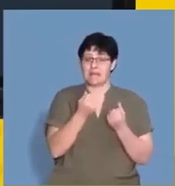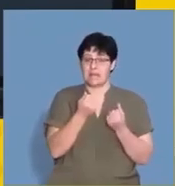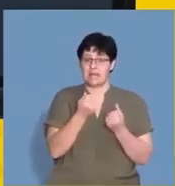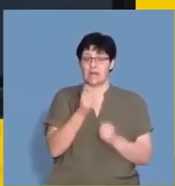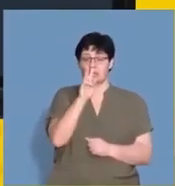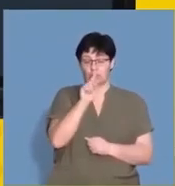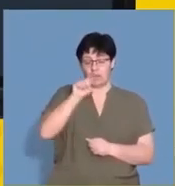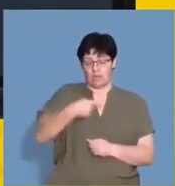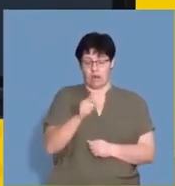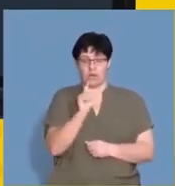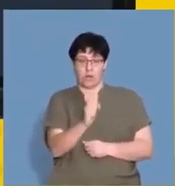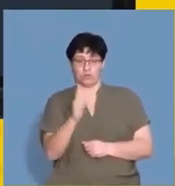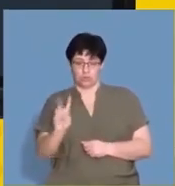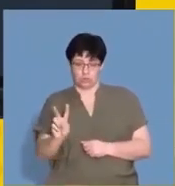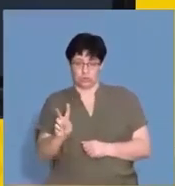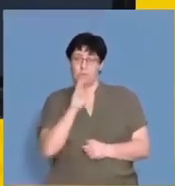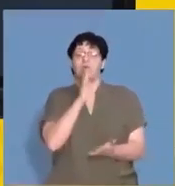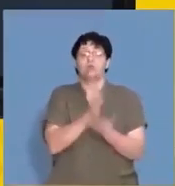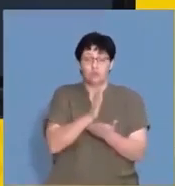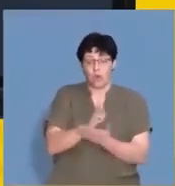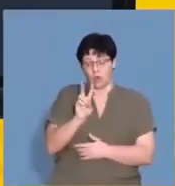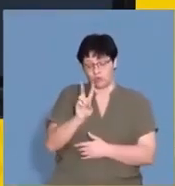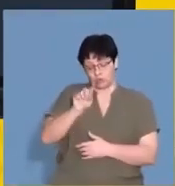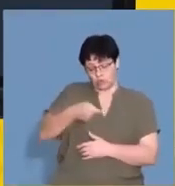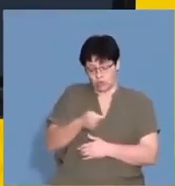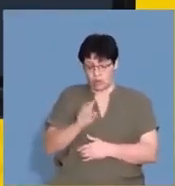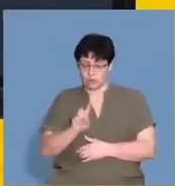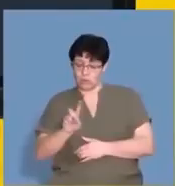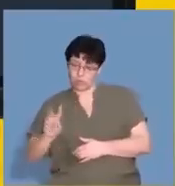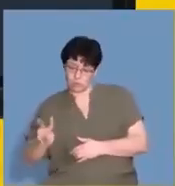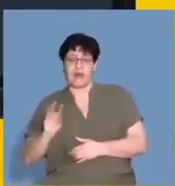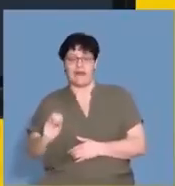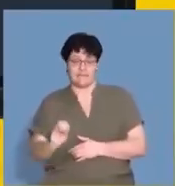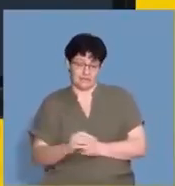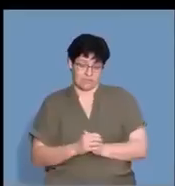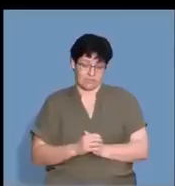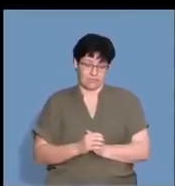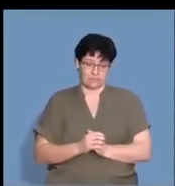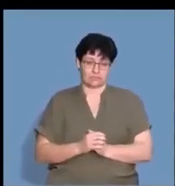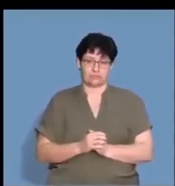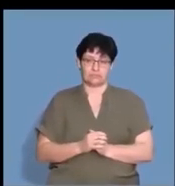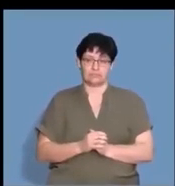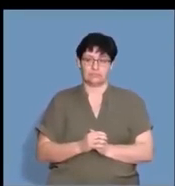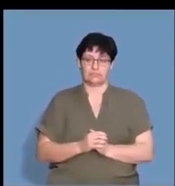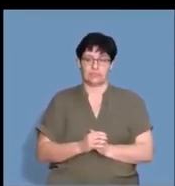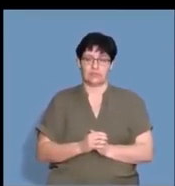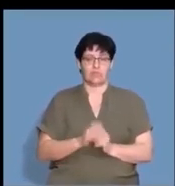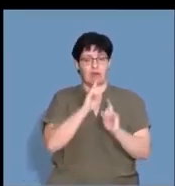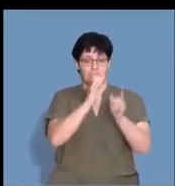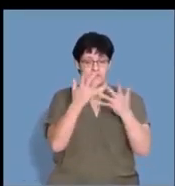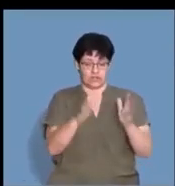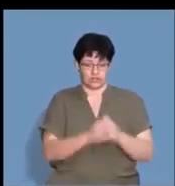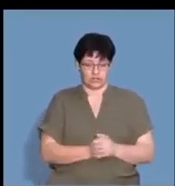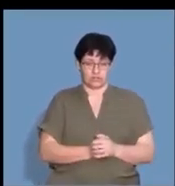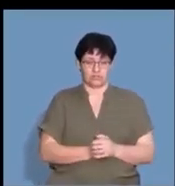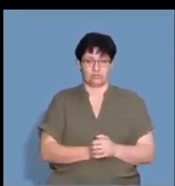decimal places, so you must ensure that you have 2 decimal places after the decimal. Now we've answered that question.